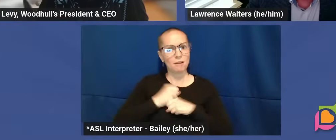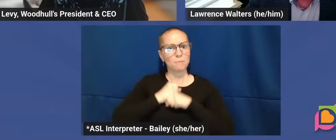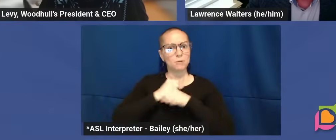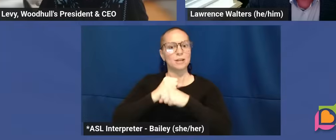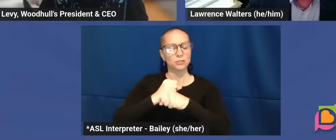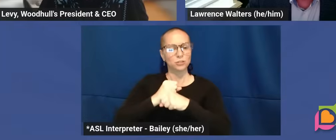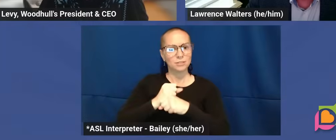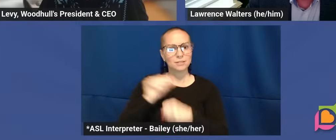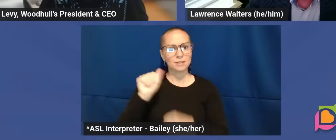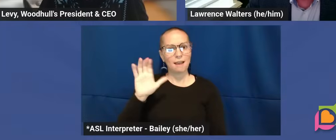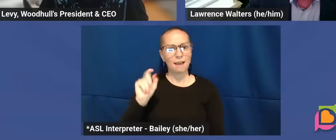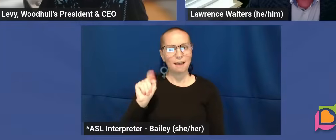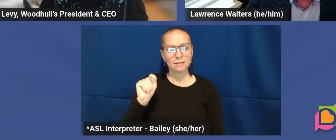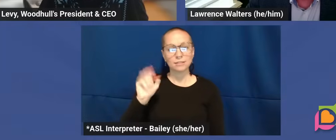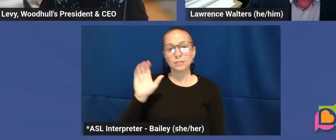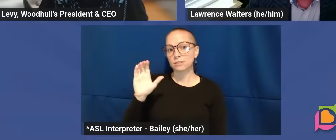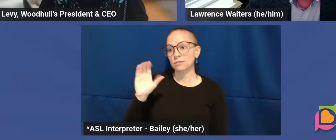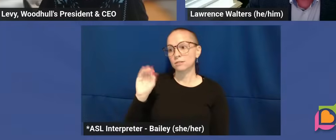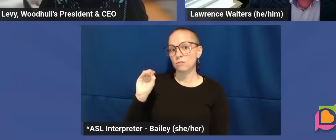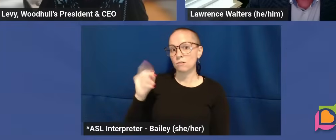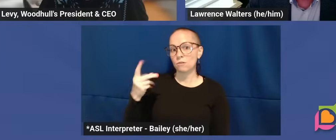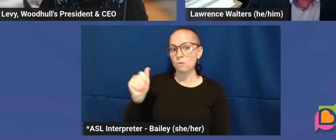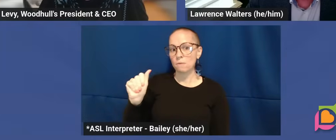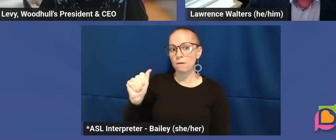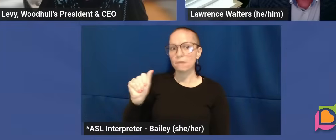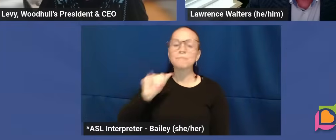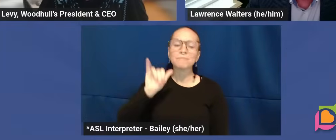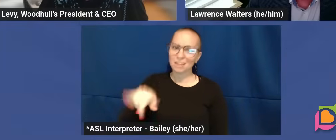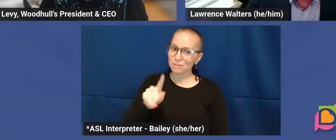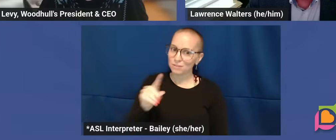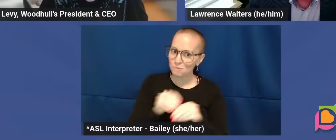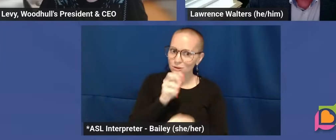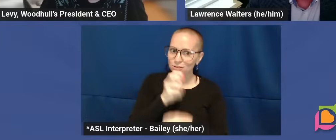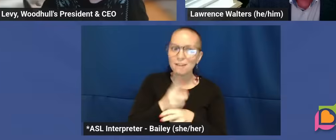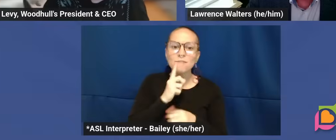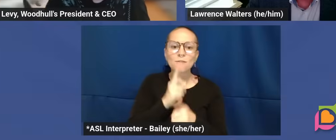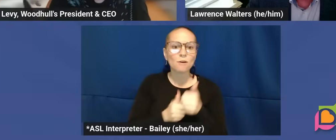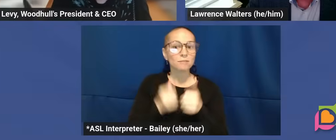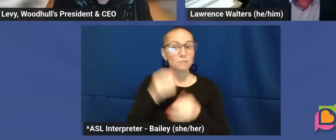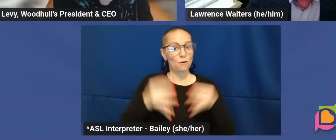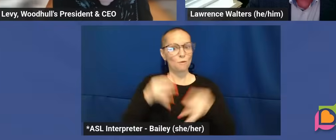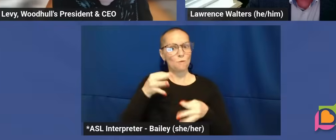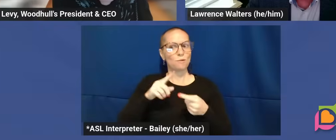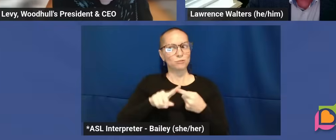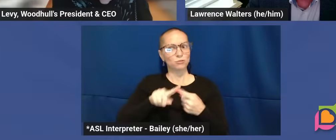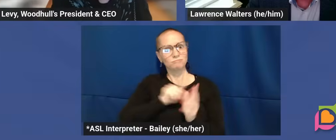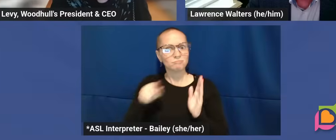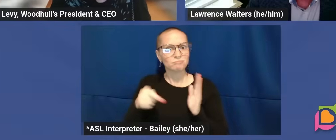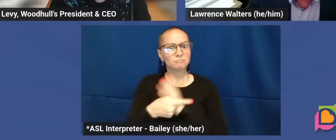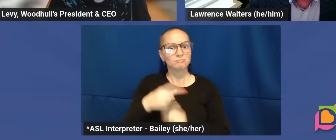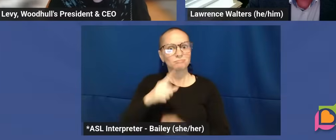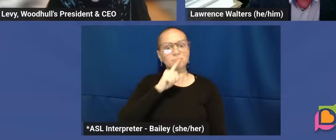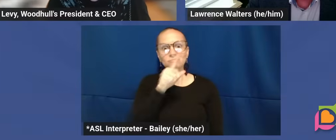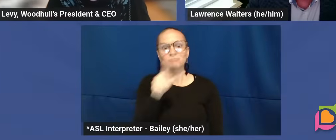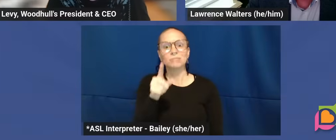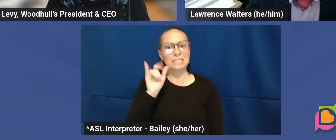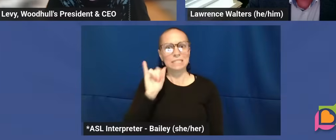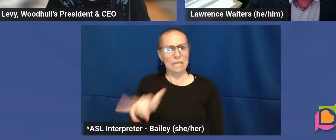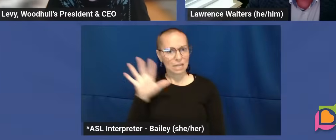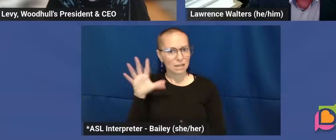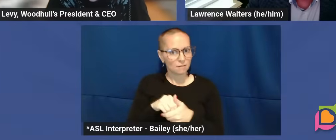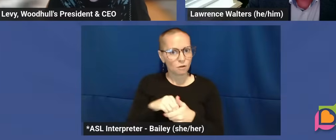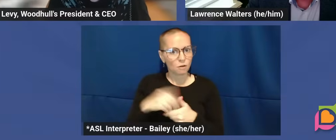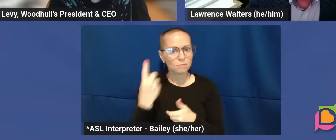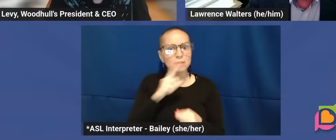COPA. And that one was tougher for the court to get around because that case actually did involve something very similar, a